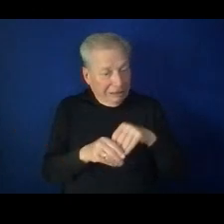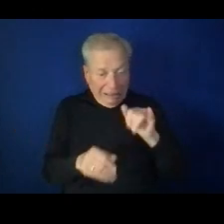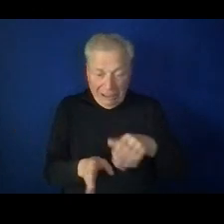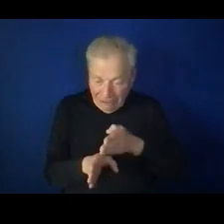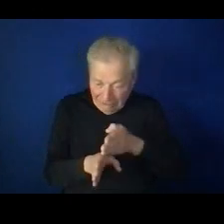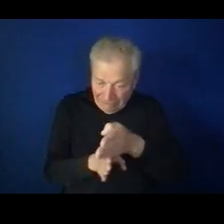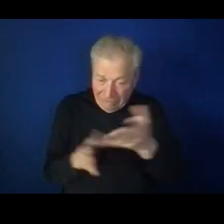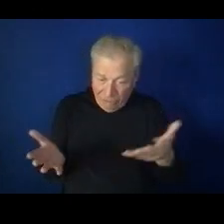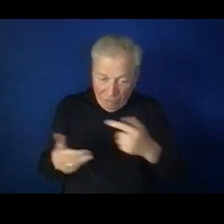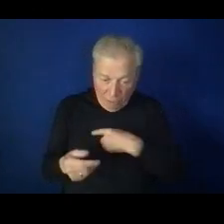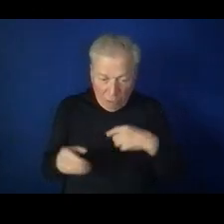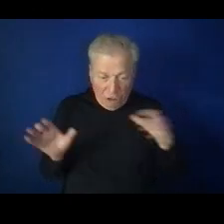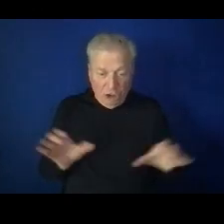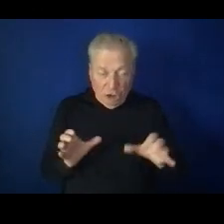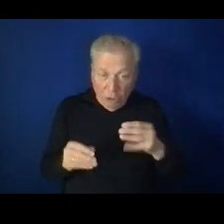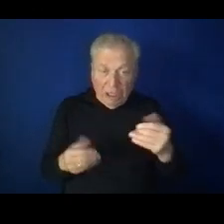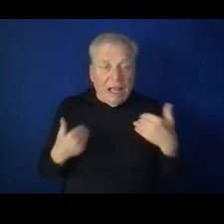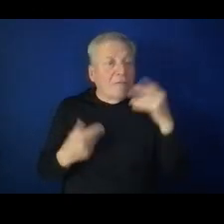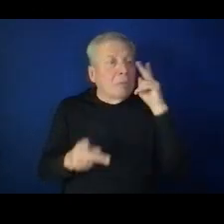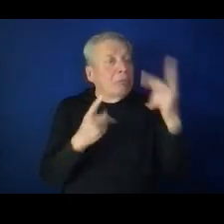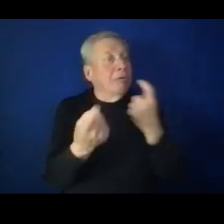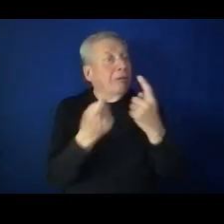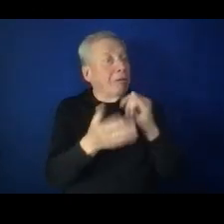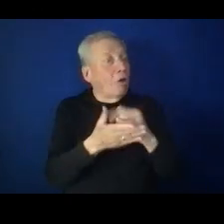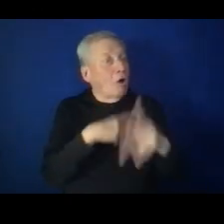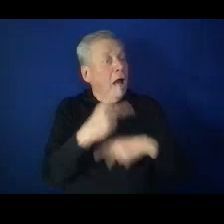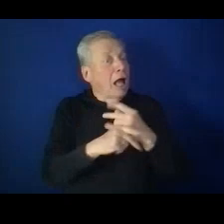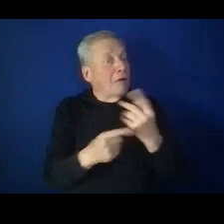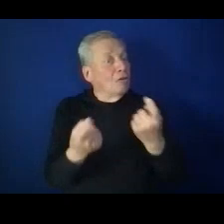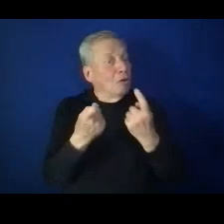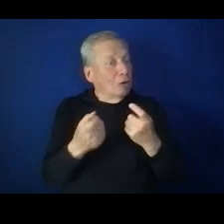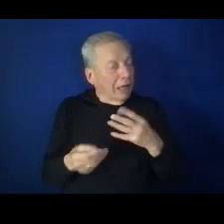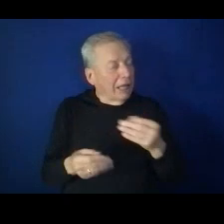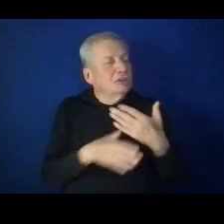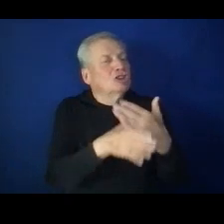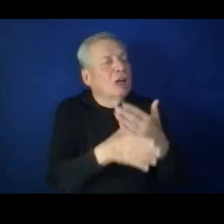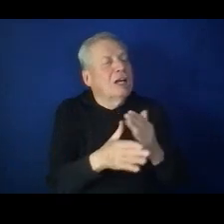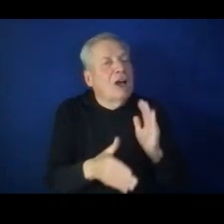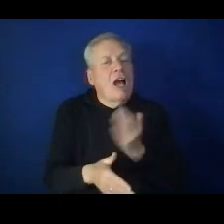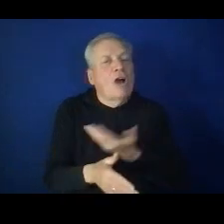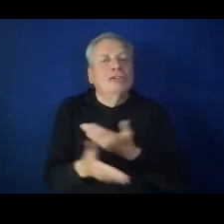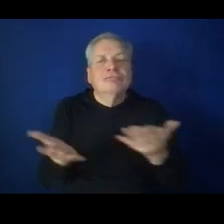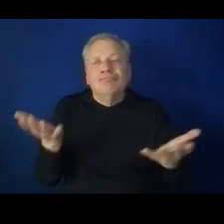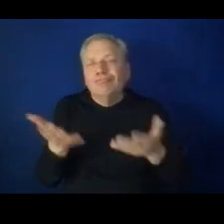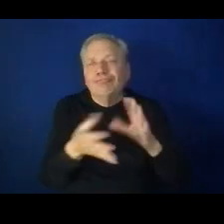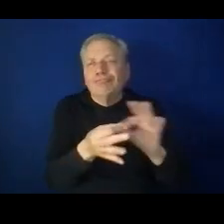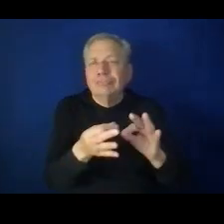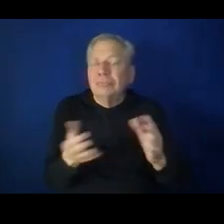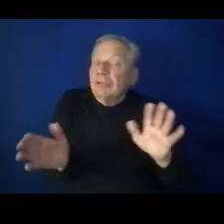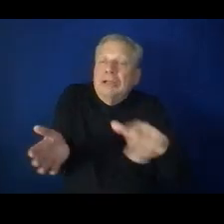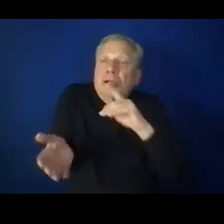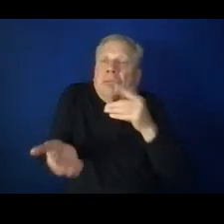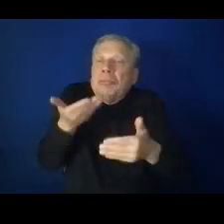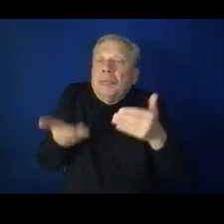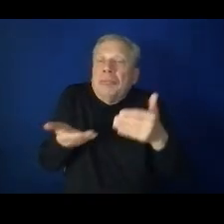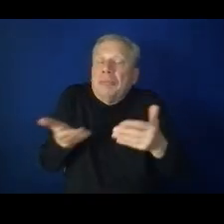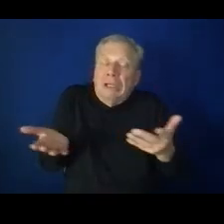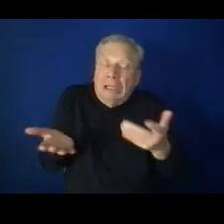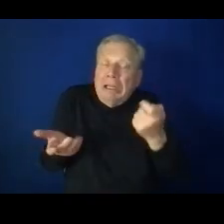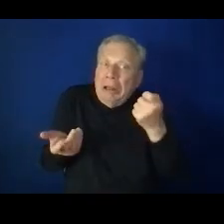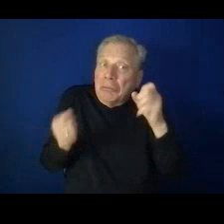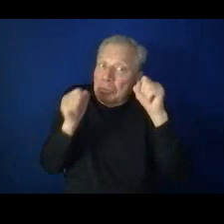do, and have people ask those types of questions and be able to share. But maybe could surprise you a little